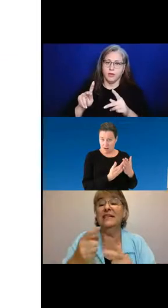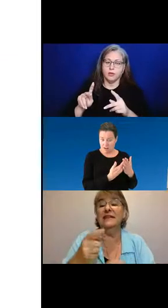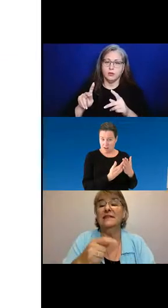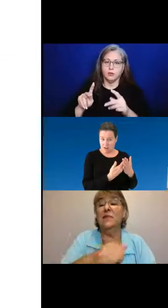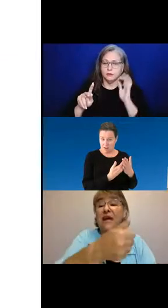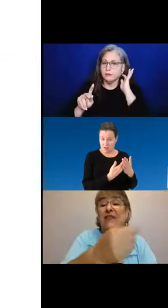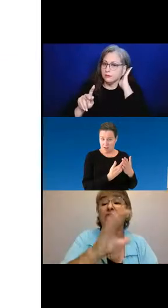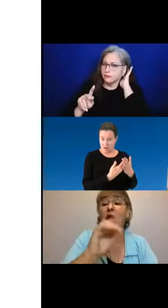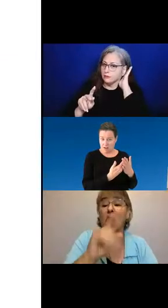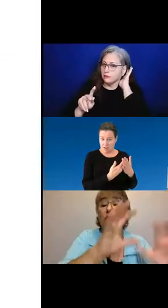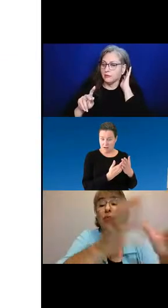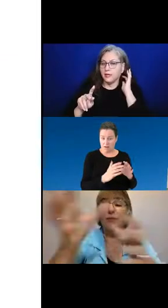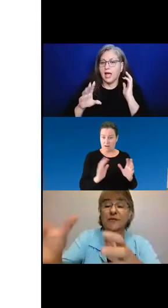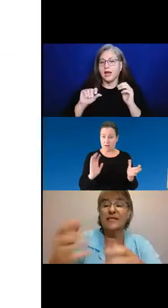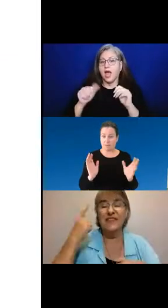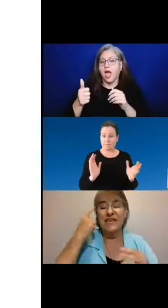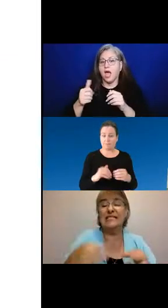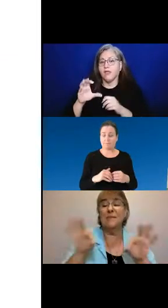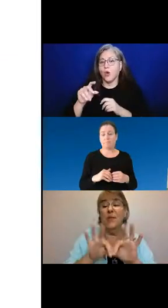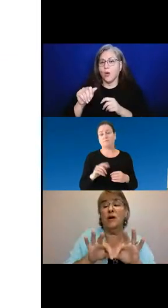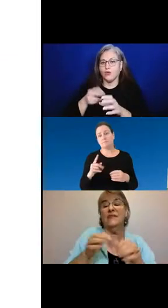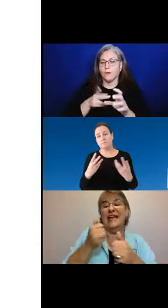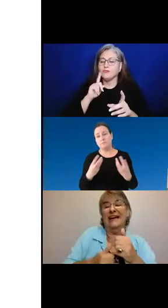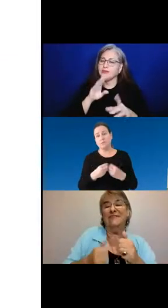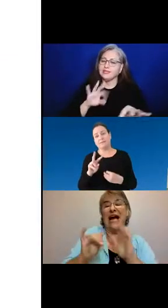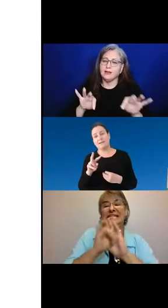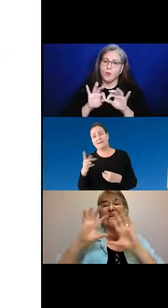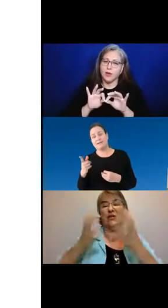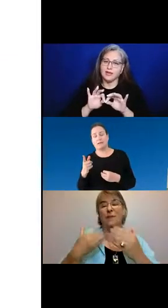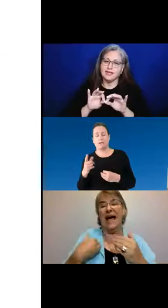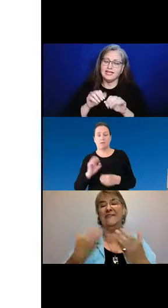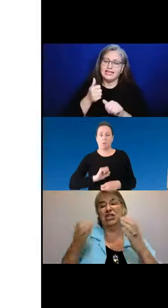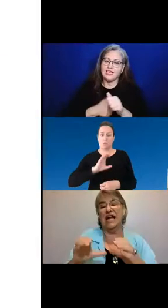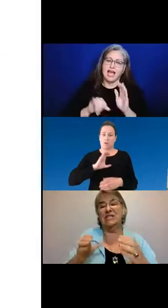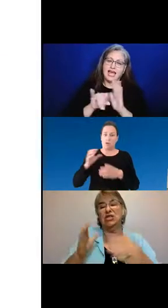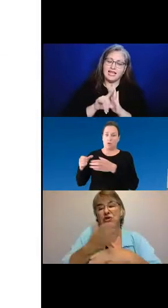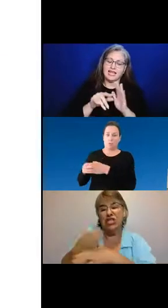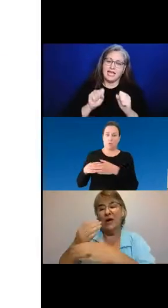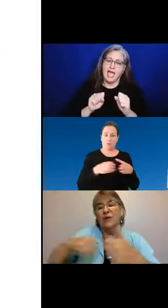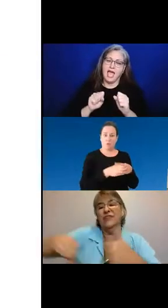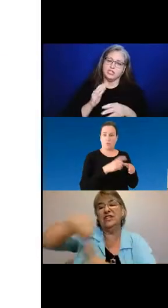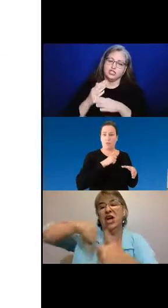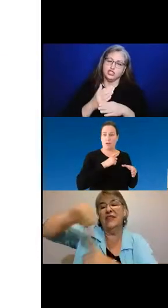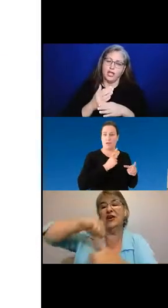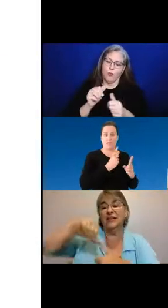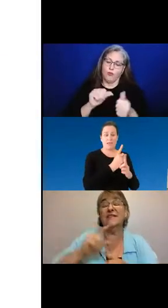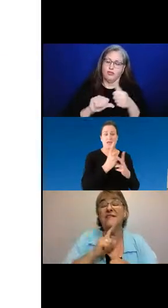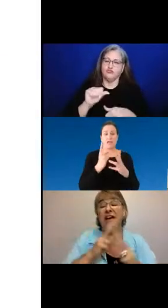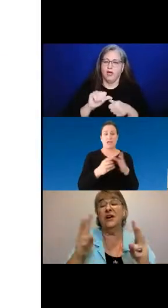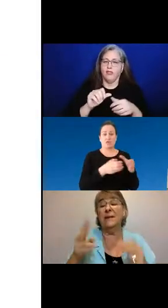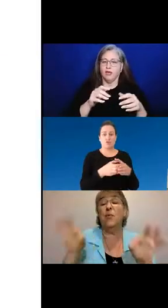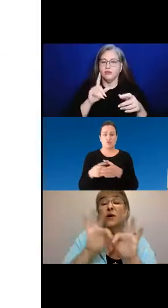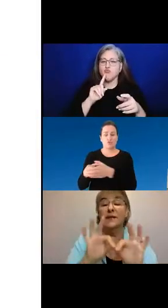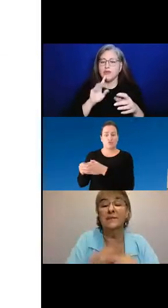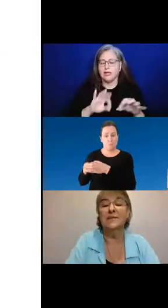then there'll be other CODA groups, because I think it's important that every identity group have a chance to share with each other. It's